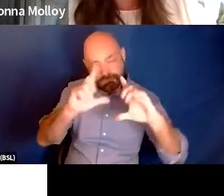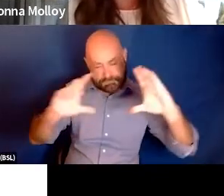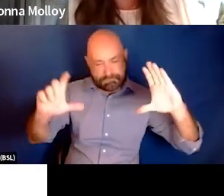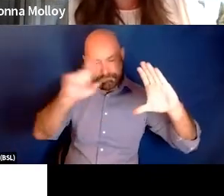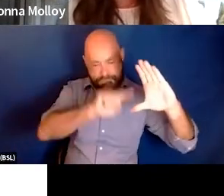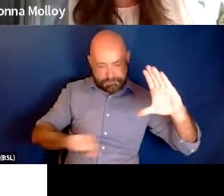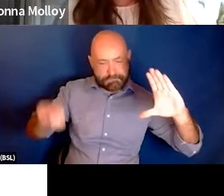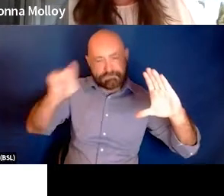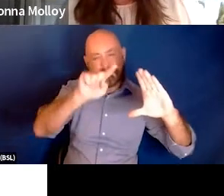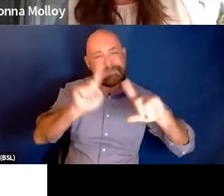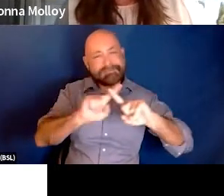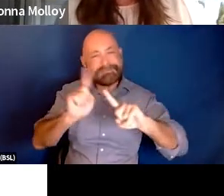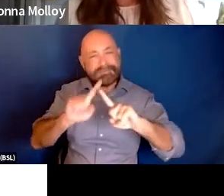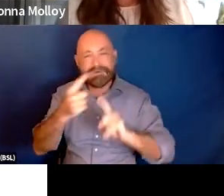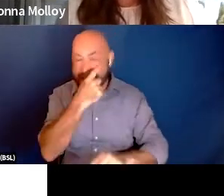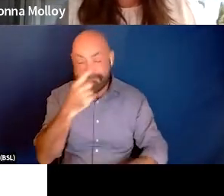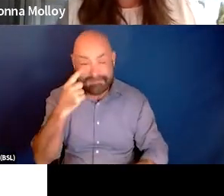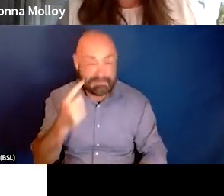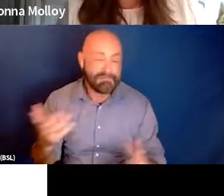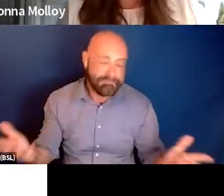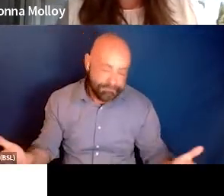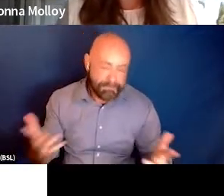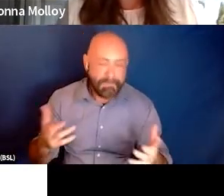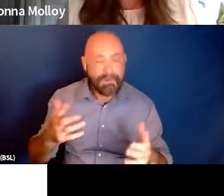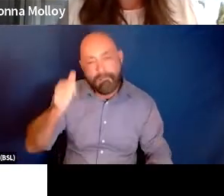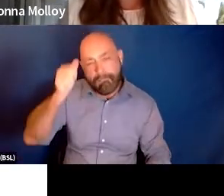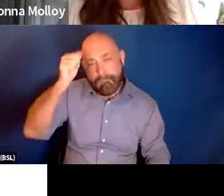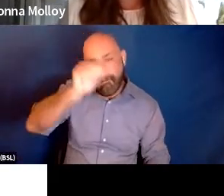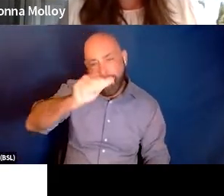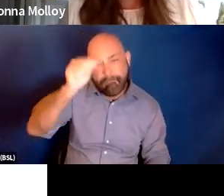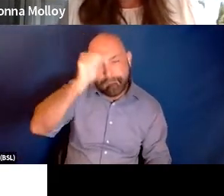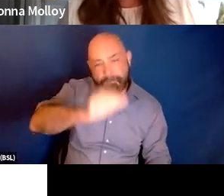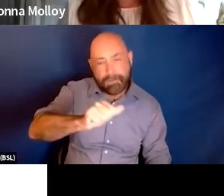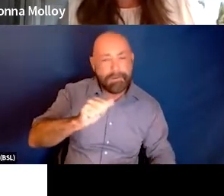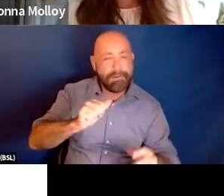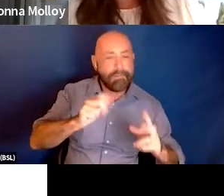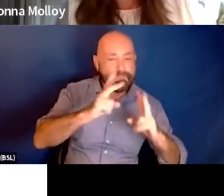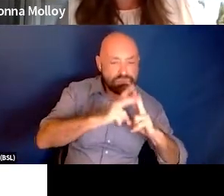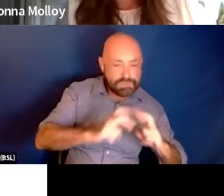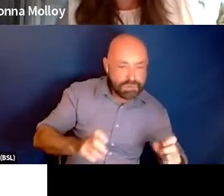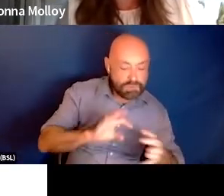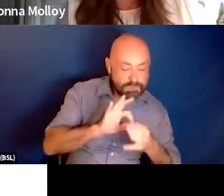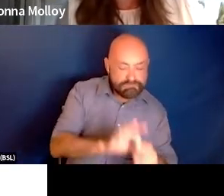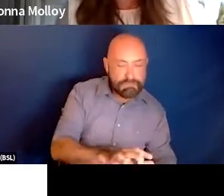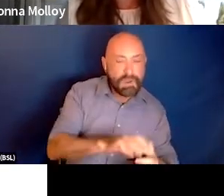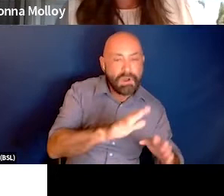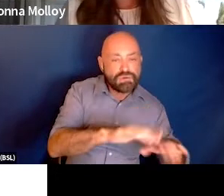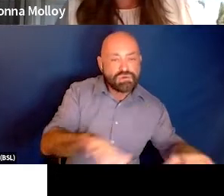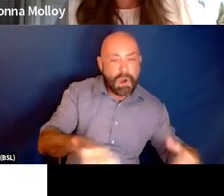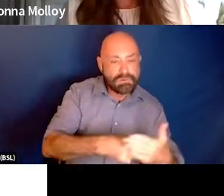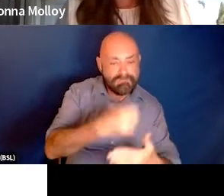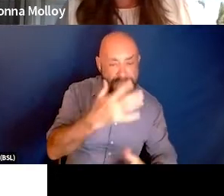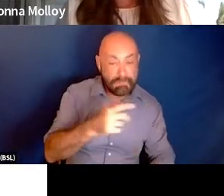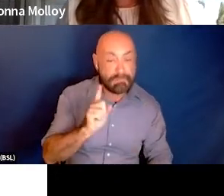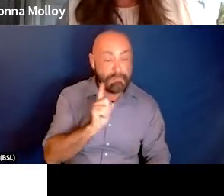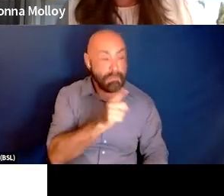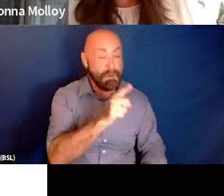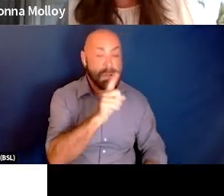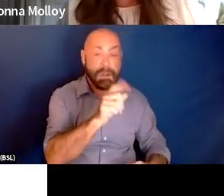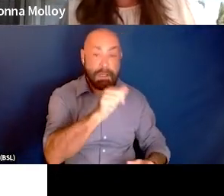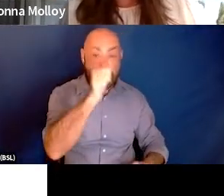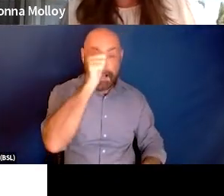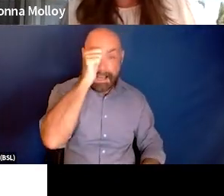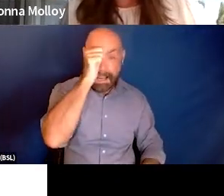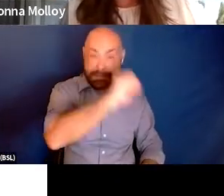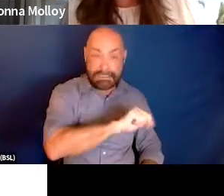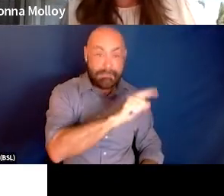offer locally. So firstly, obviously, academic research on child development can be very important in helping us to identify the risk